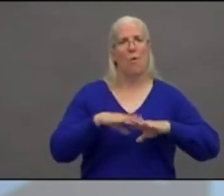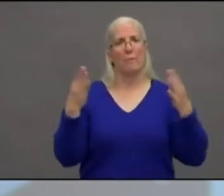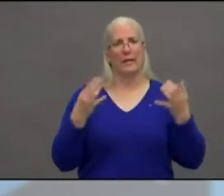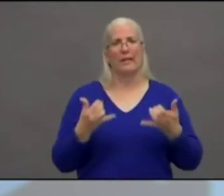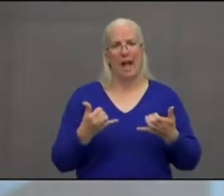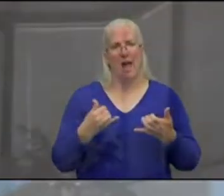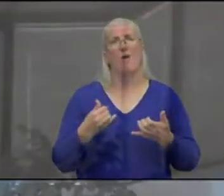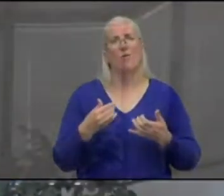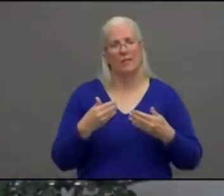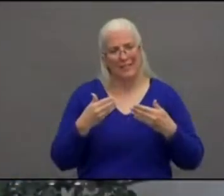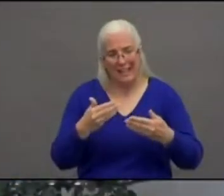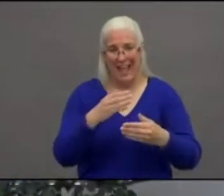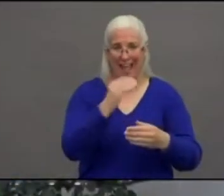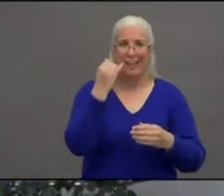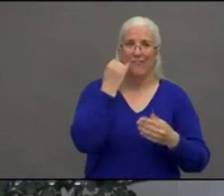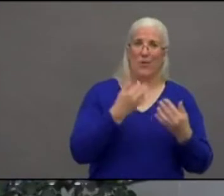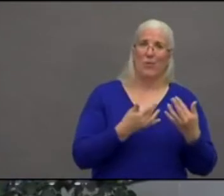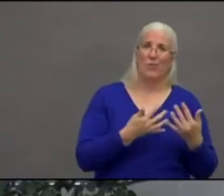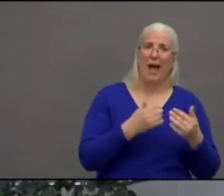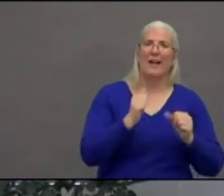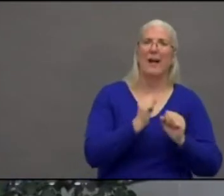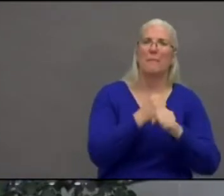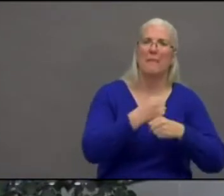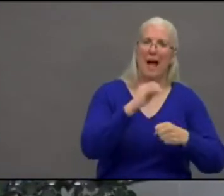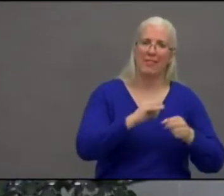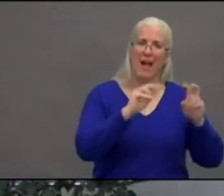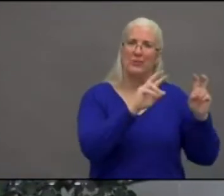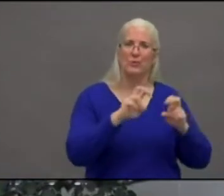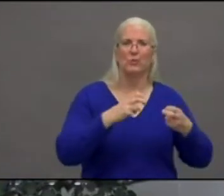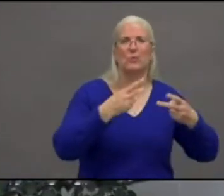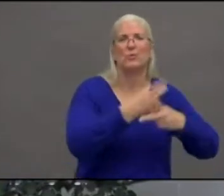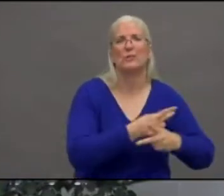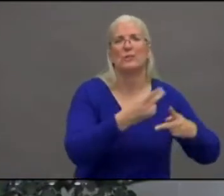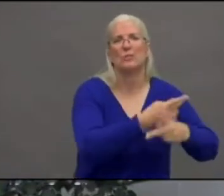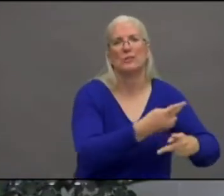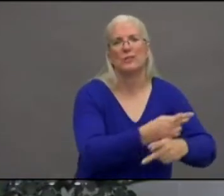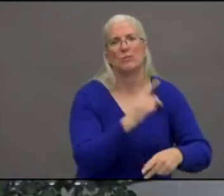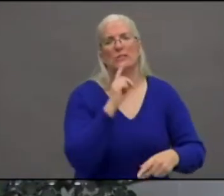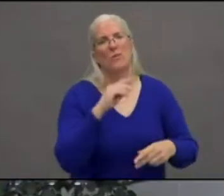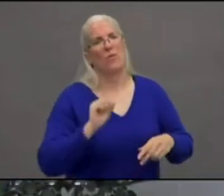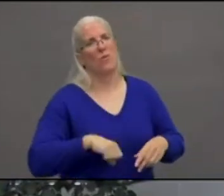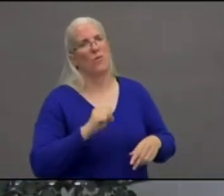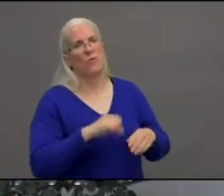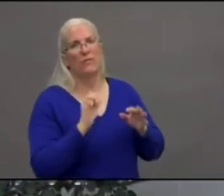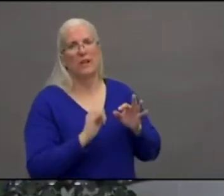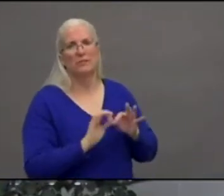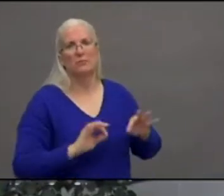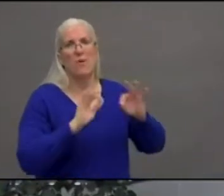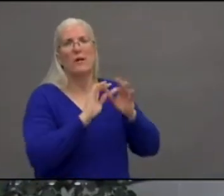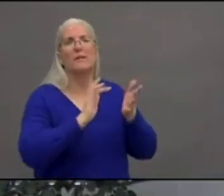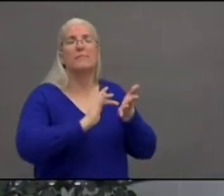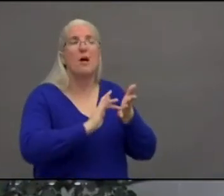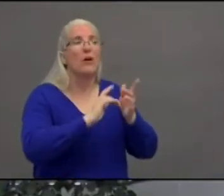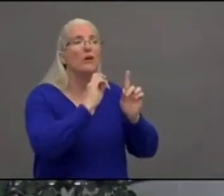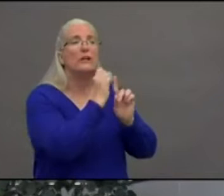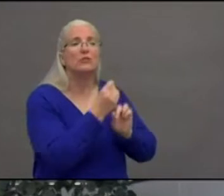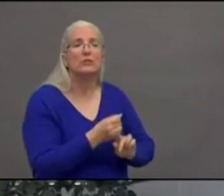Absolutely. So that's very, very important. The other medical conditions still exist, and they're still around us, right?